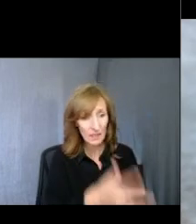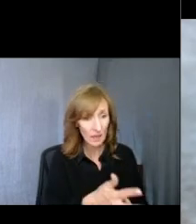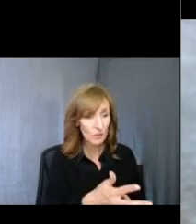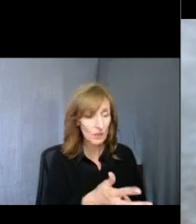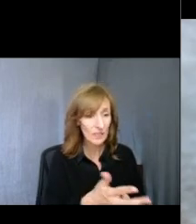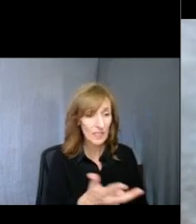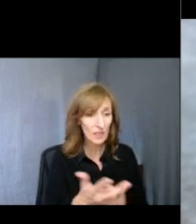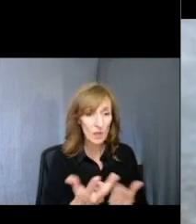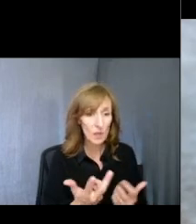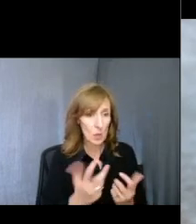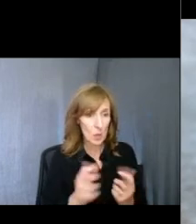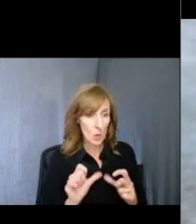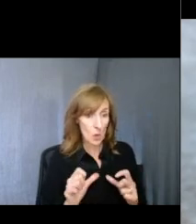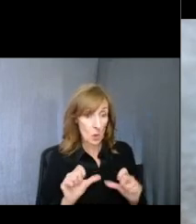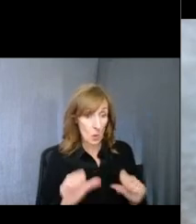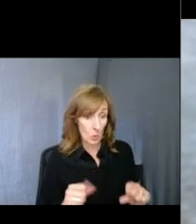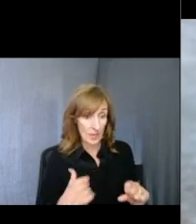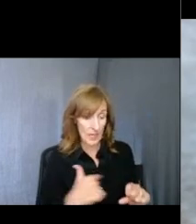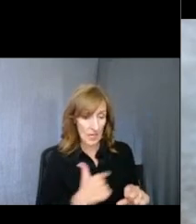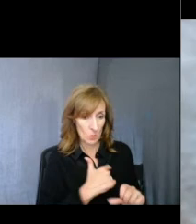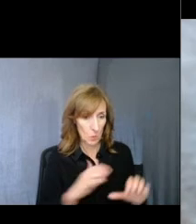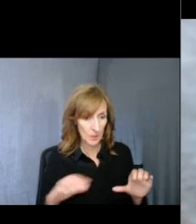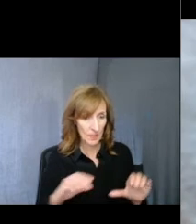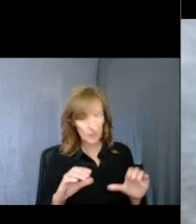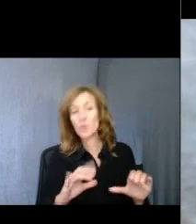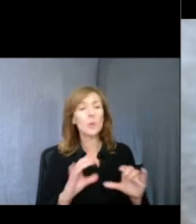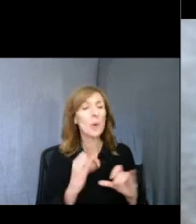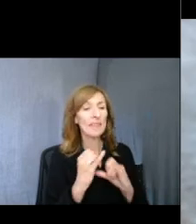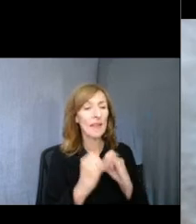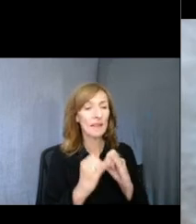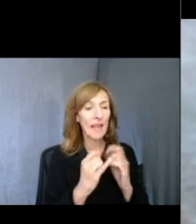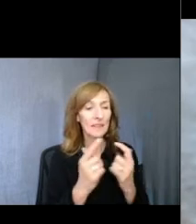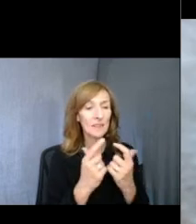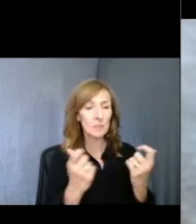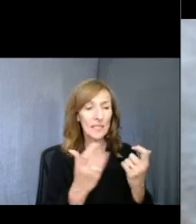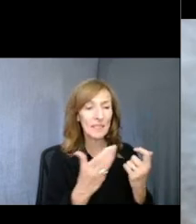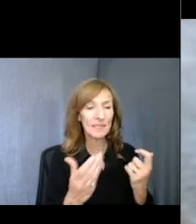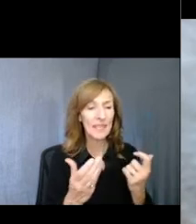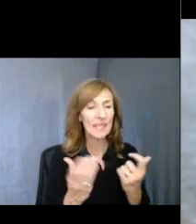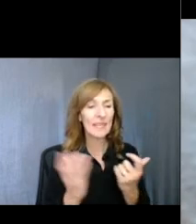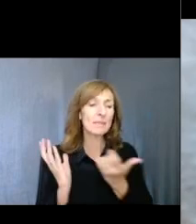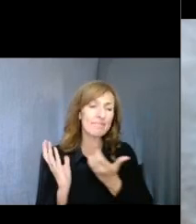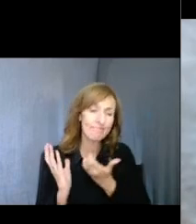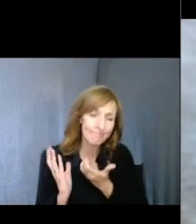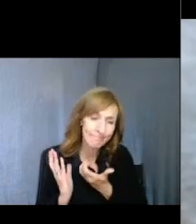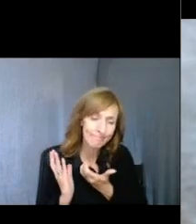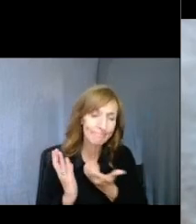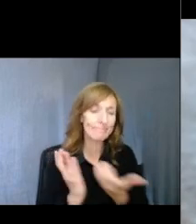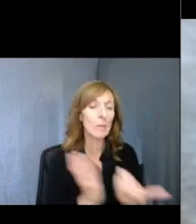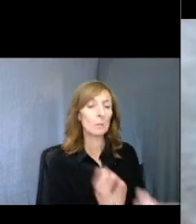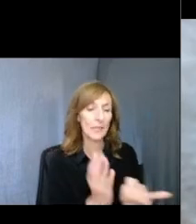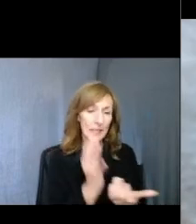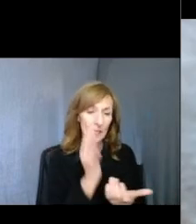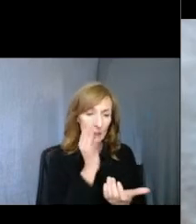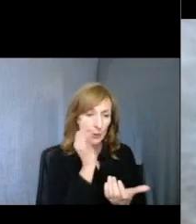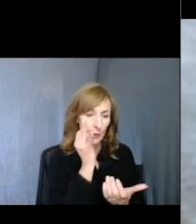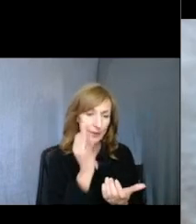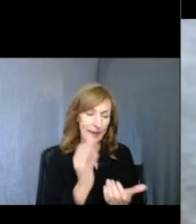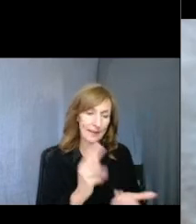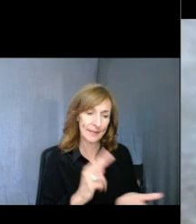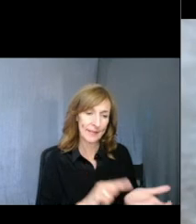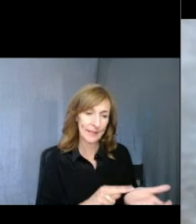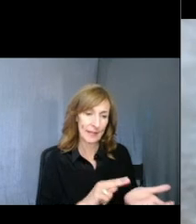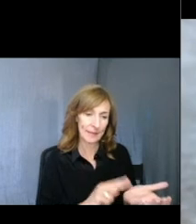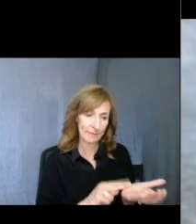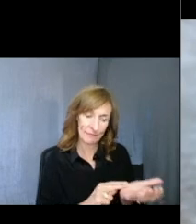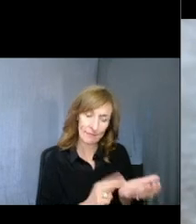And then I think the last really big thing is just getting your cat to the vet, honestly, is so important.